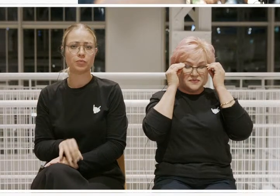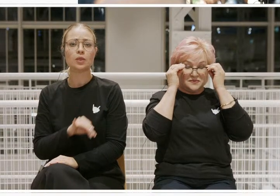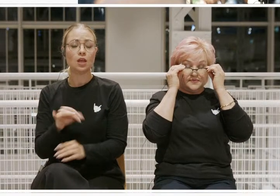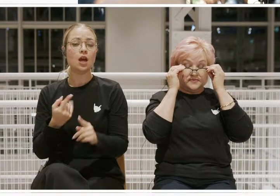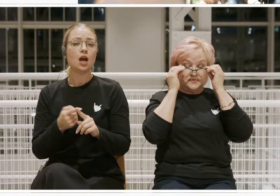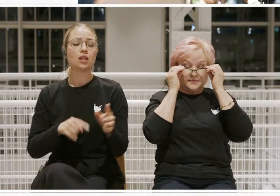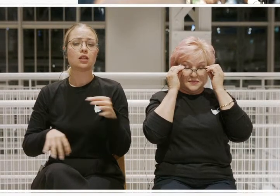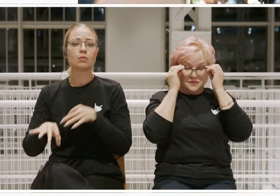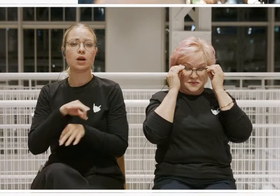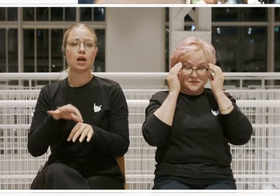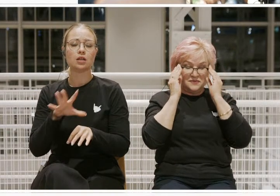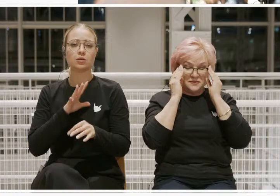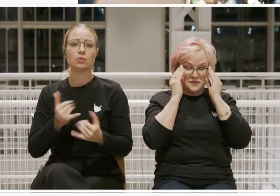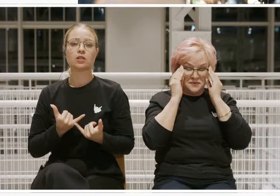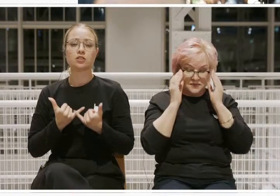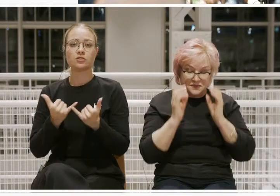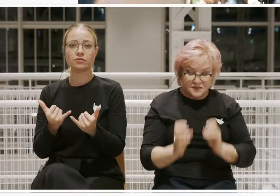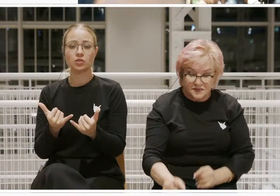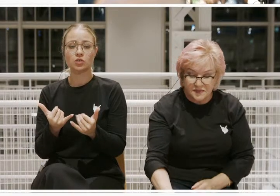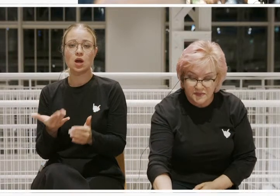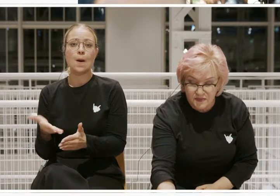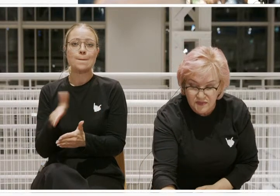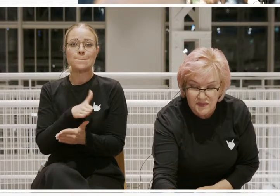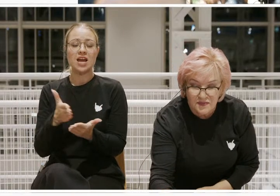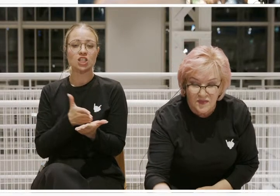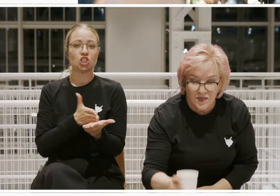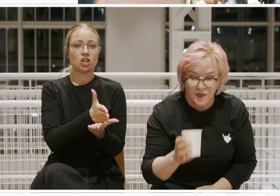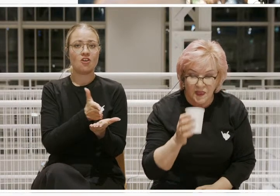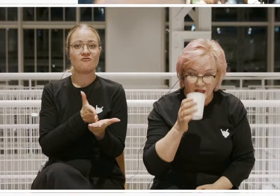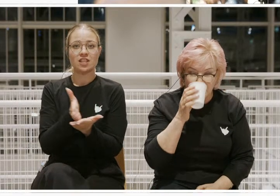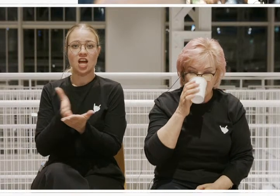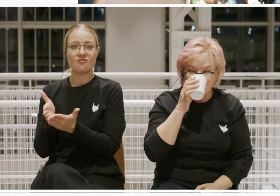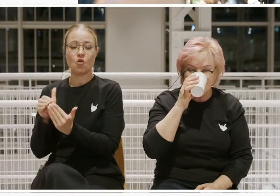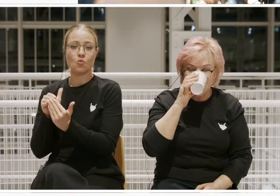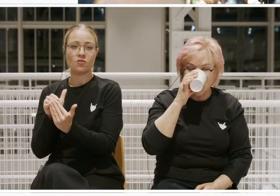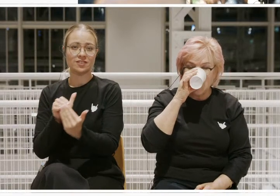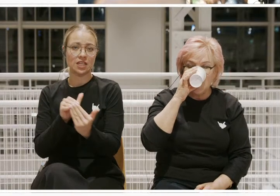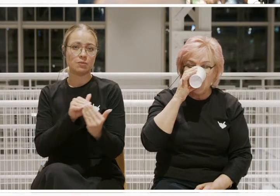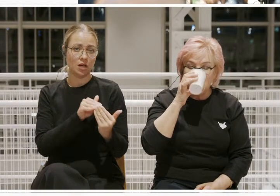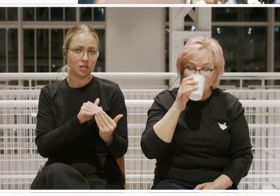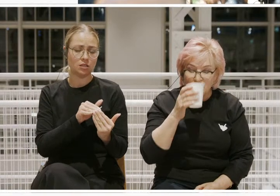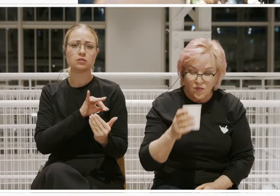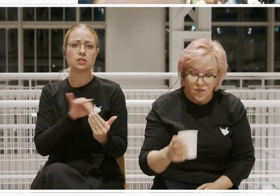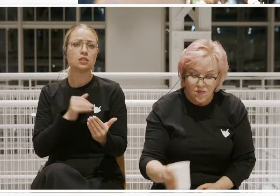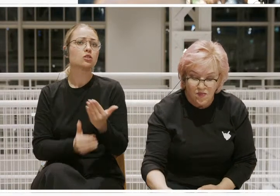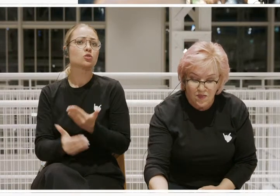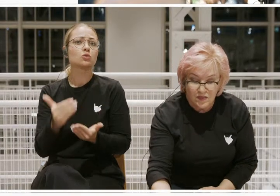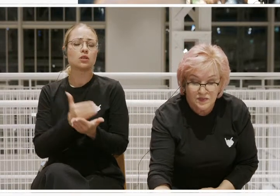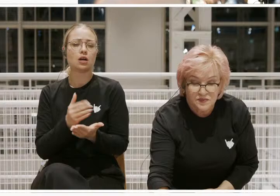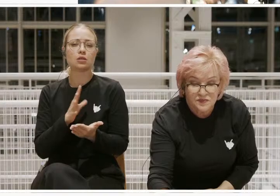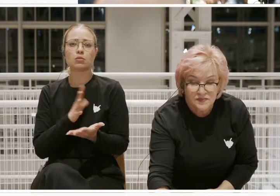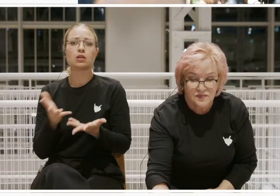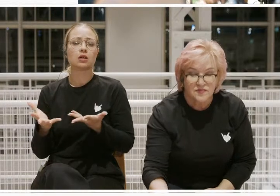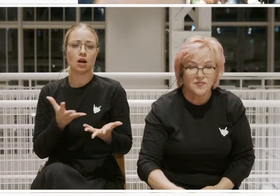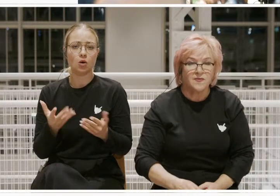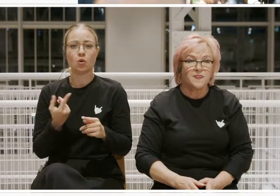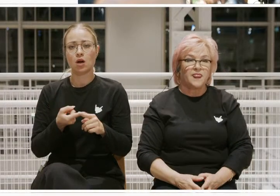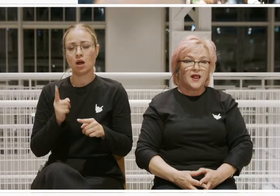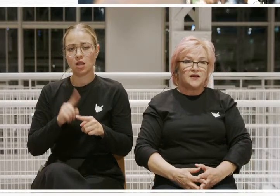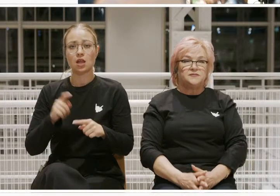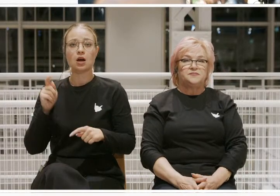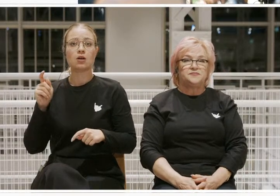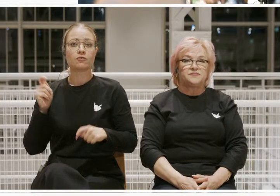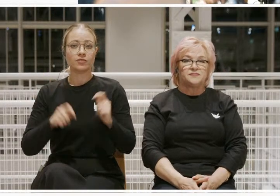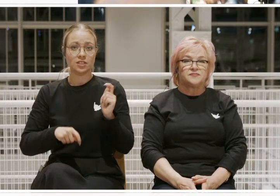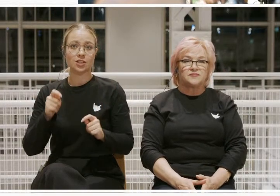for the first Water Buffalo Festival that was launched alongside the biennial and